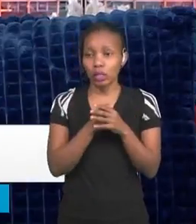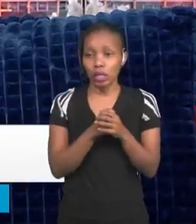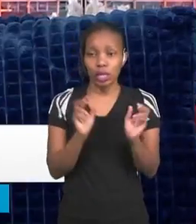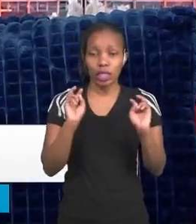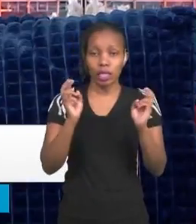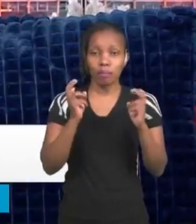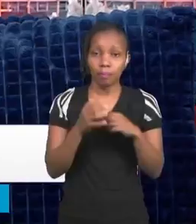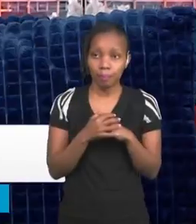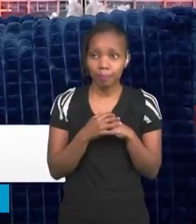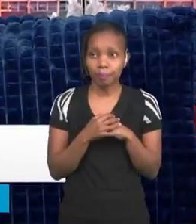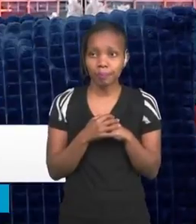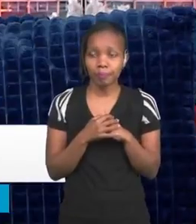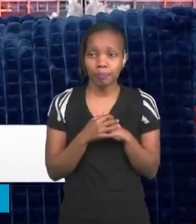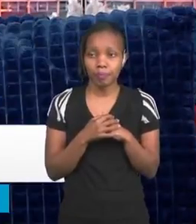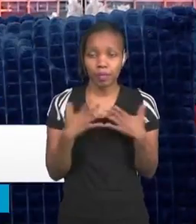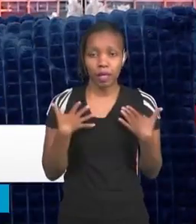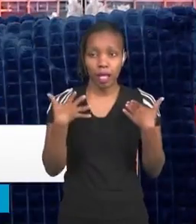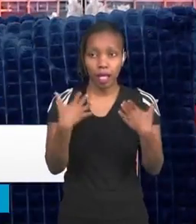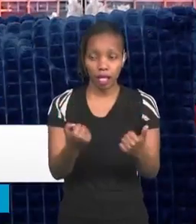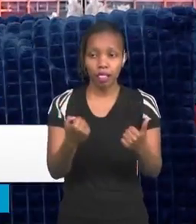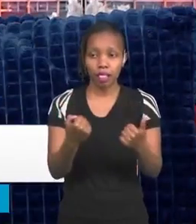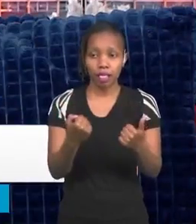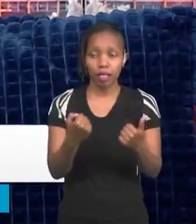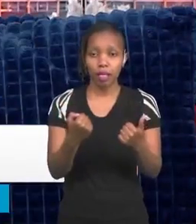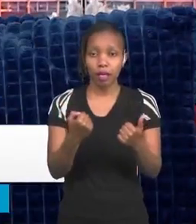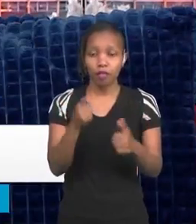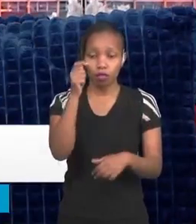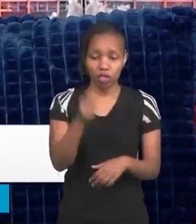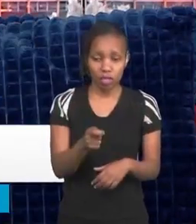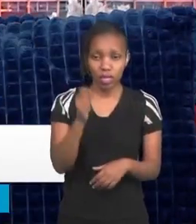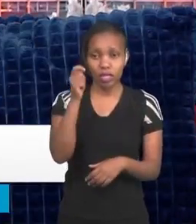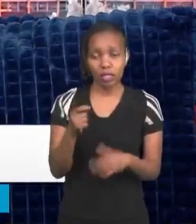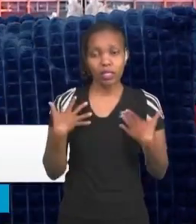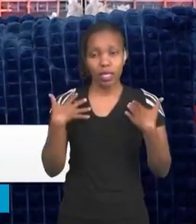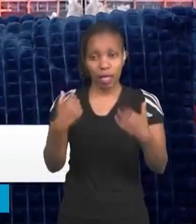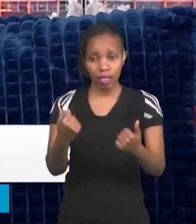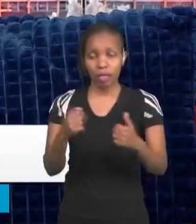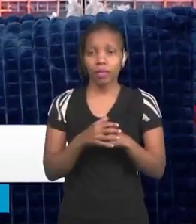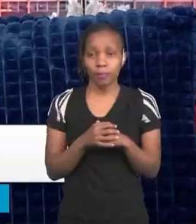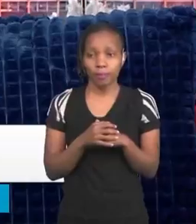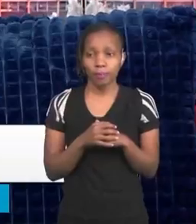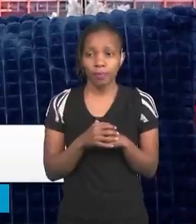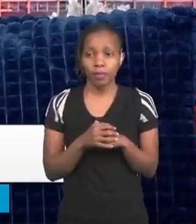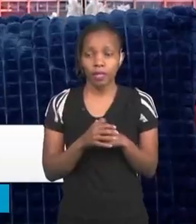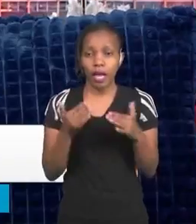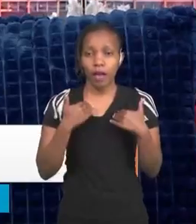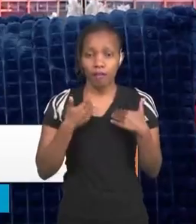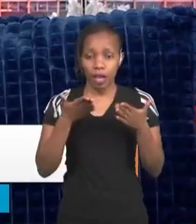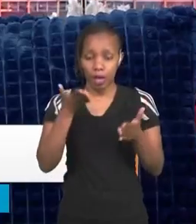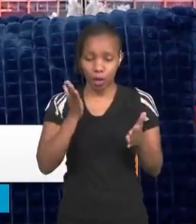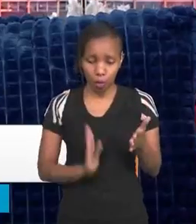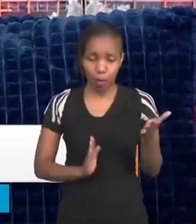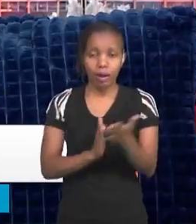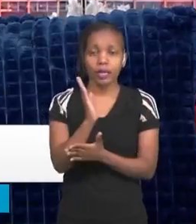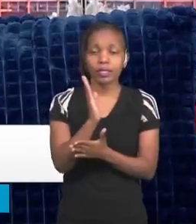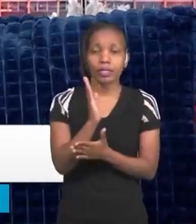theme, mm-hmm. health for justice and justice for health. Mm-hmm. Yes, because there is the human rights aspect